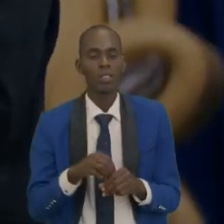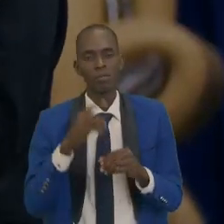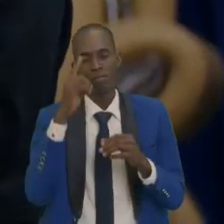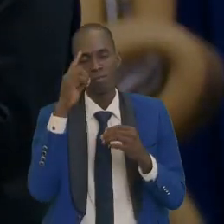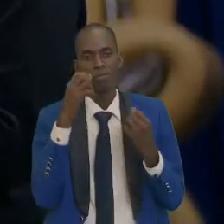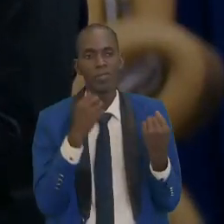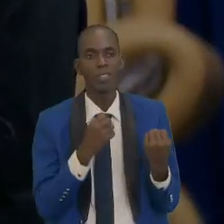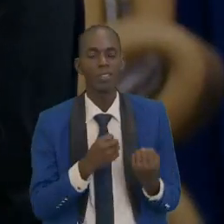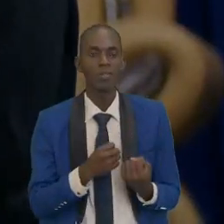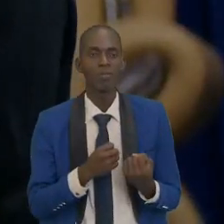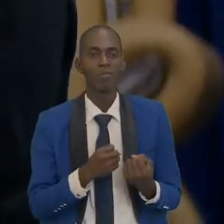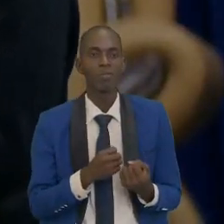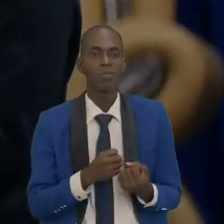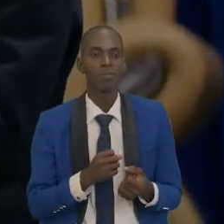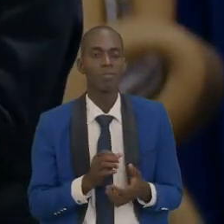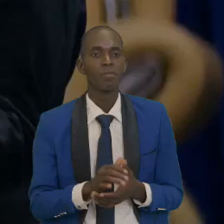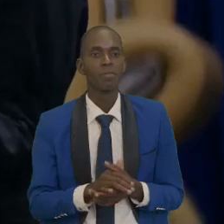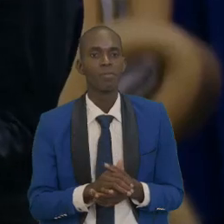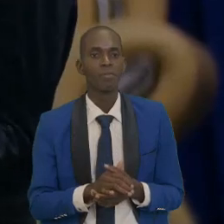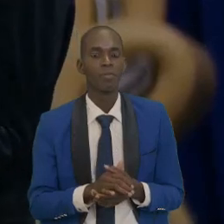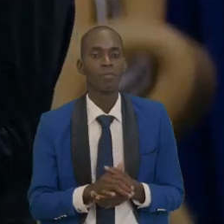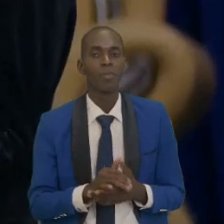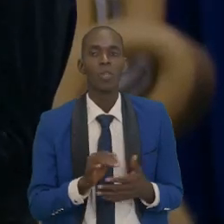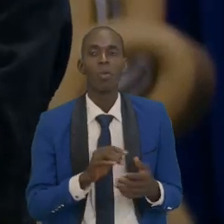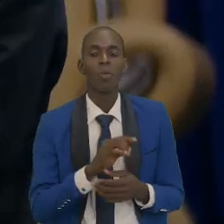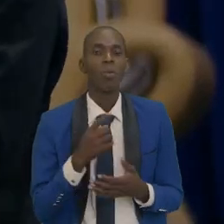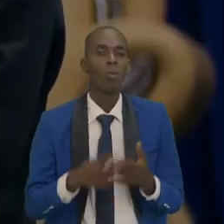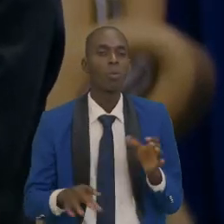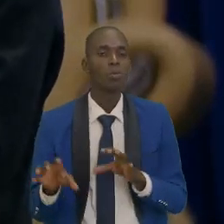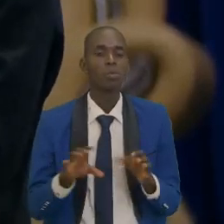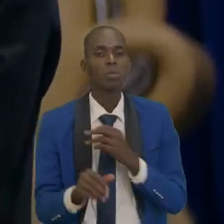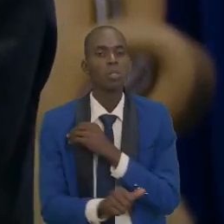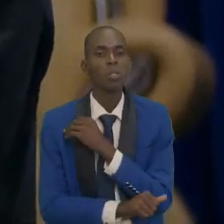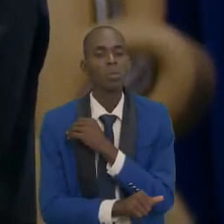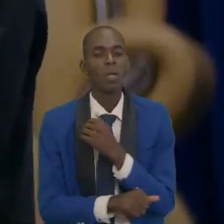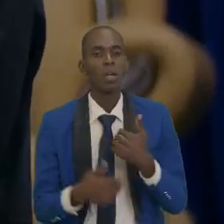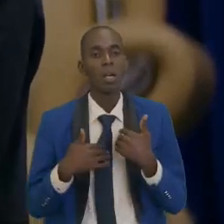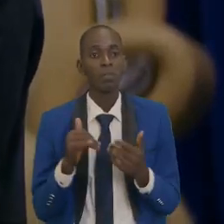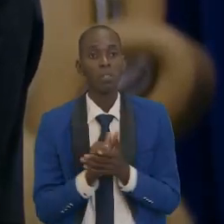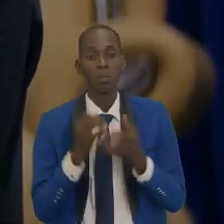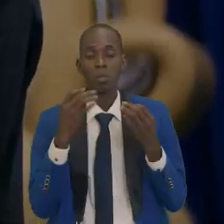what did Abraham have that many of us do not have